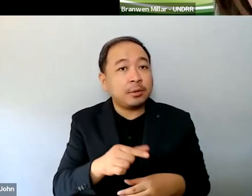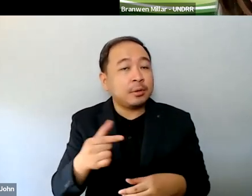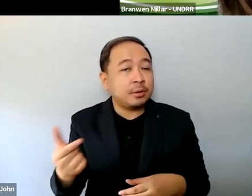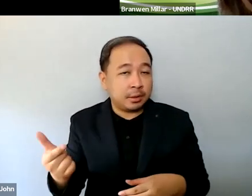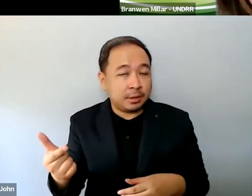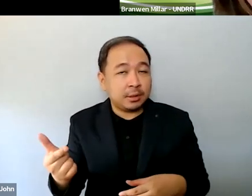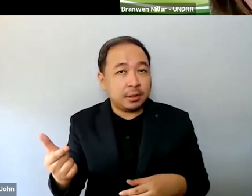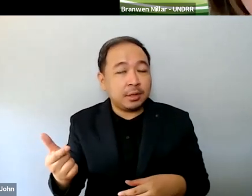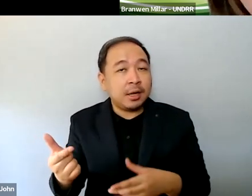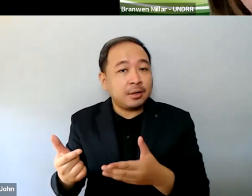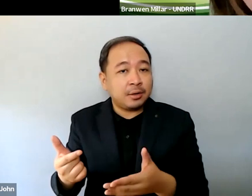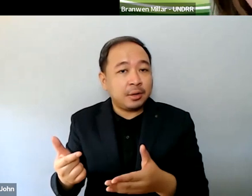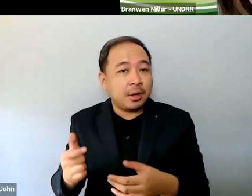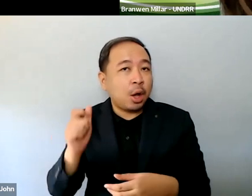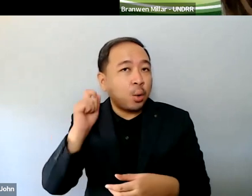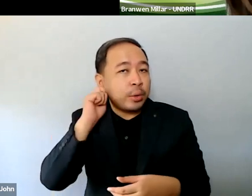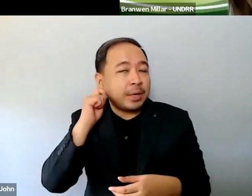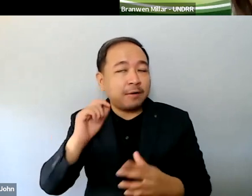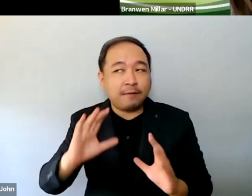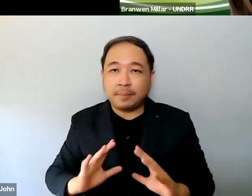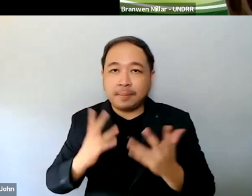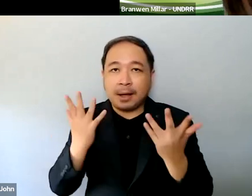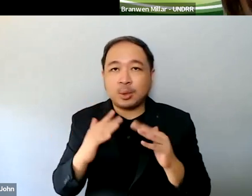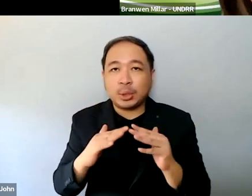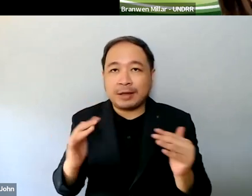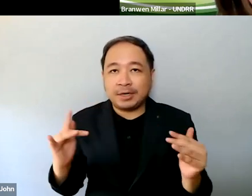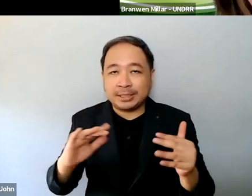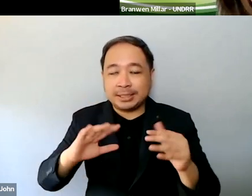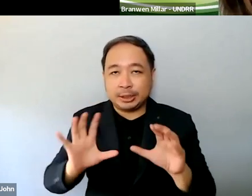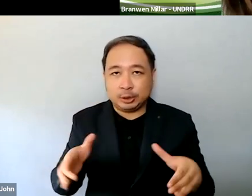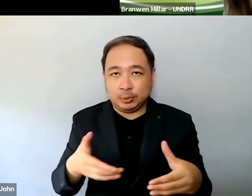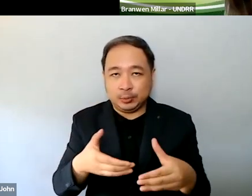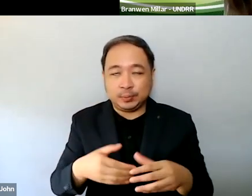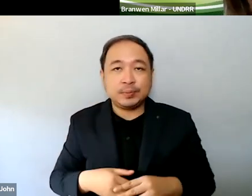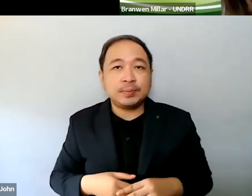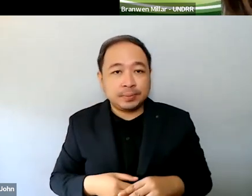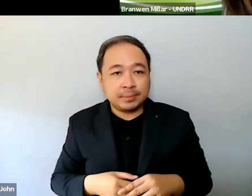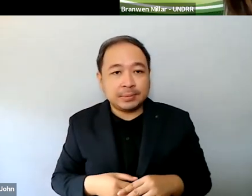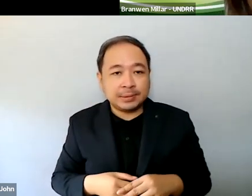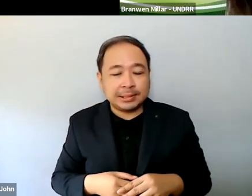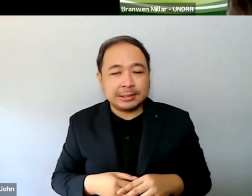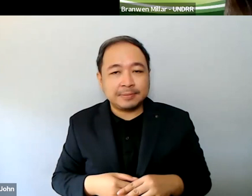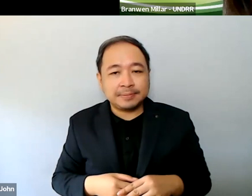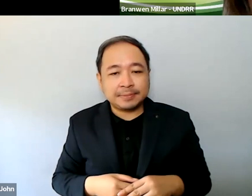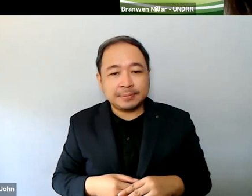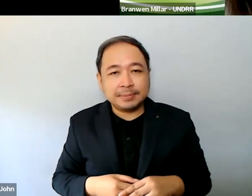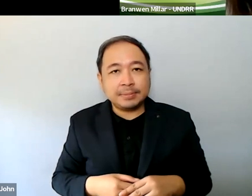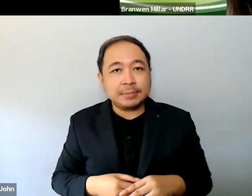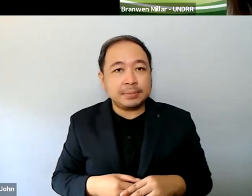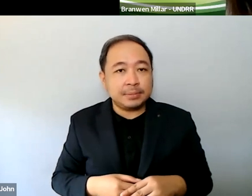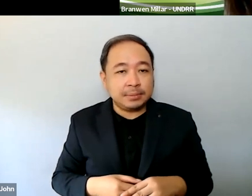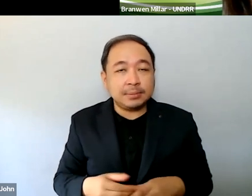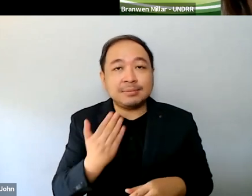Mrinalini Rai, Woman for Biodiversity. The floor is yours. Thank you so